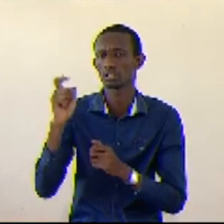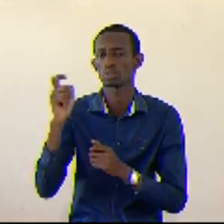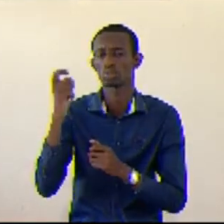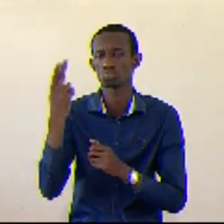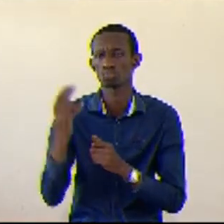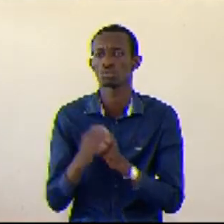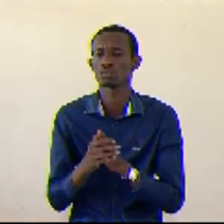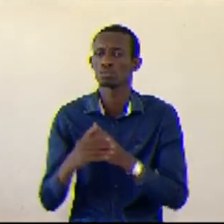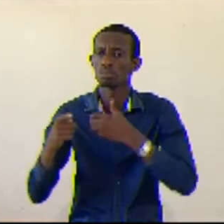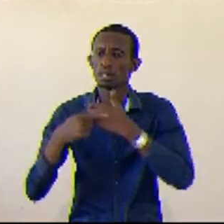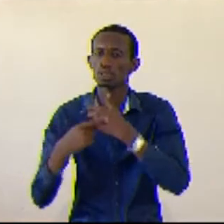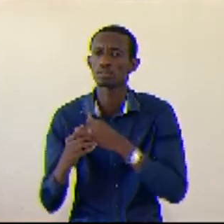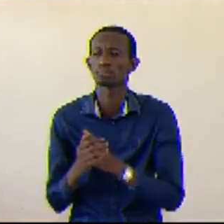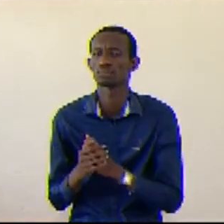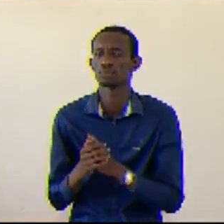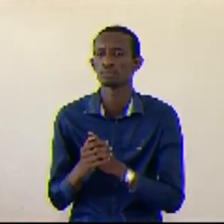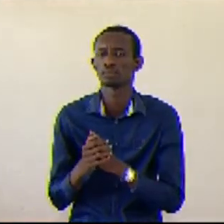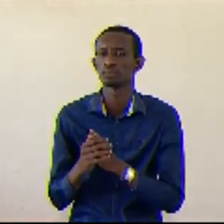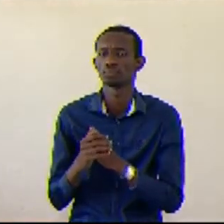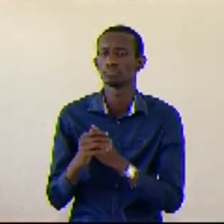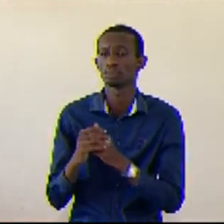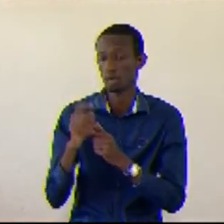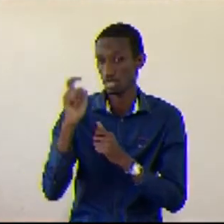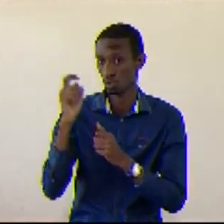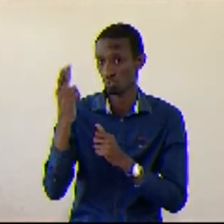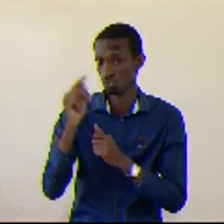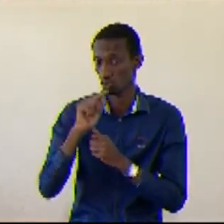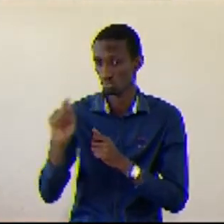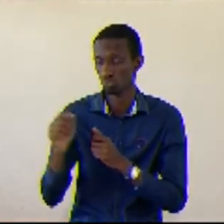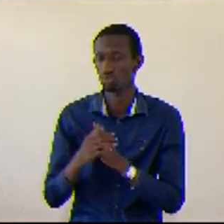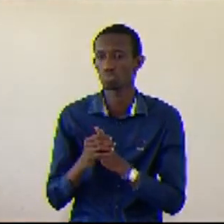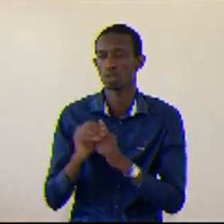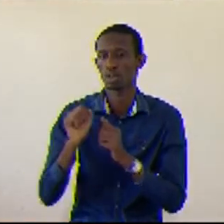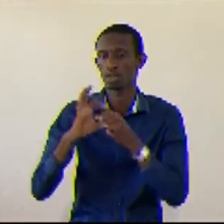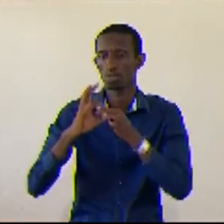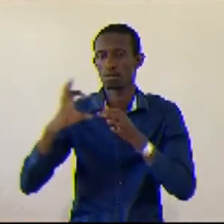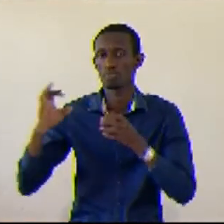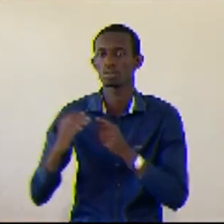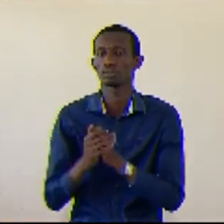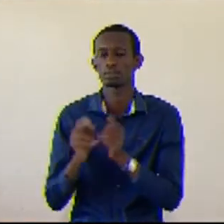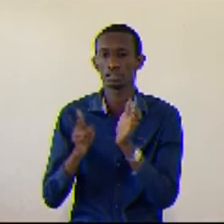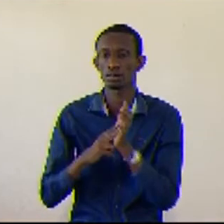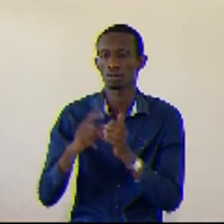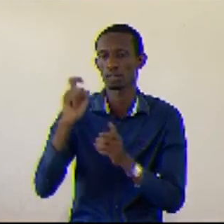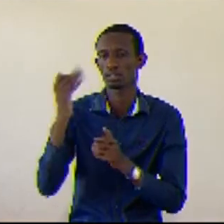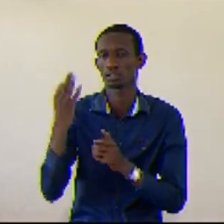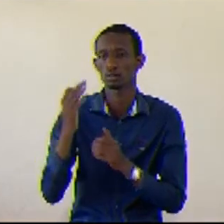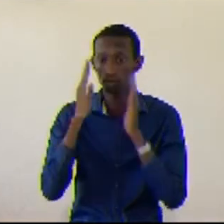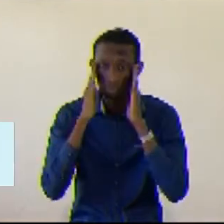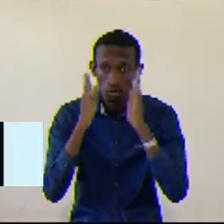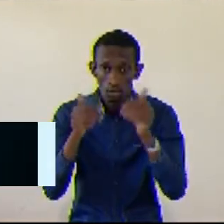x2, f of x2 divided by f derivative of x2. Are we